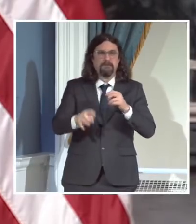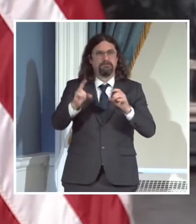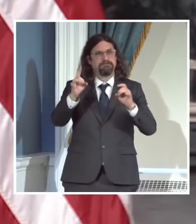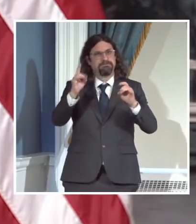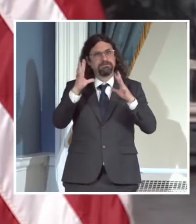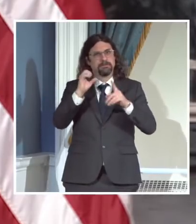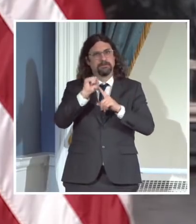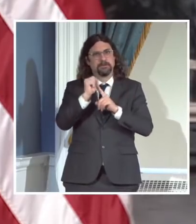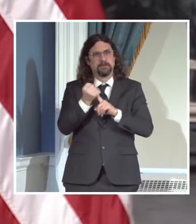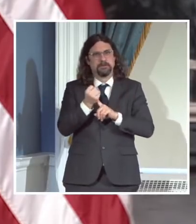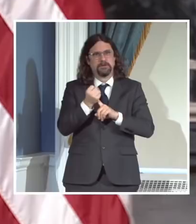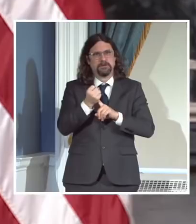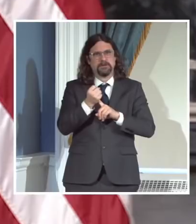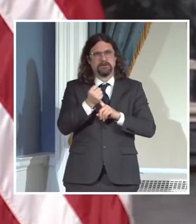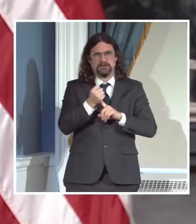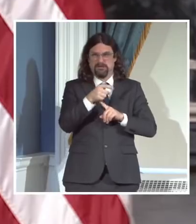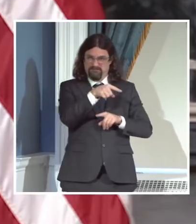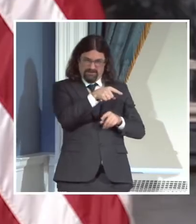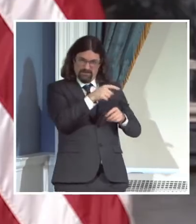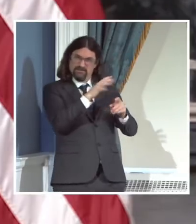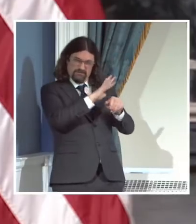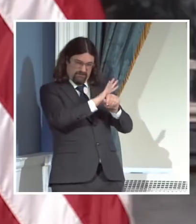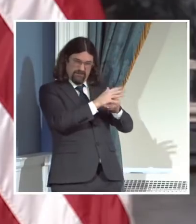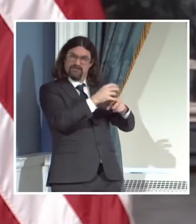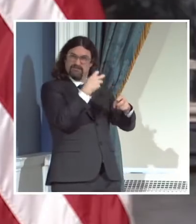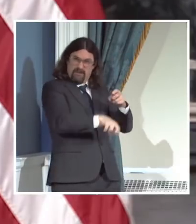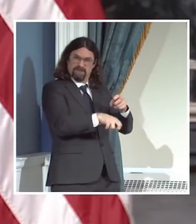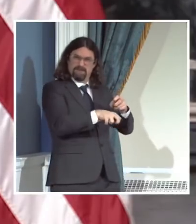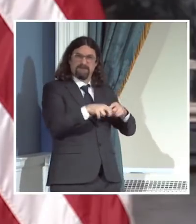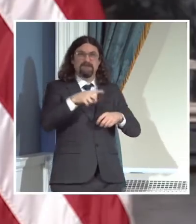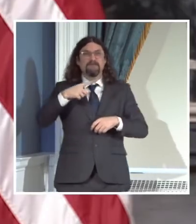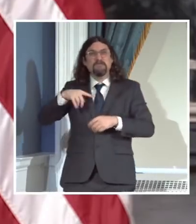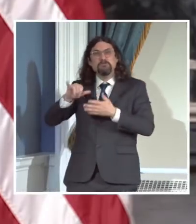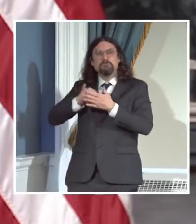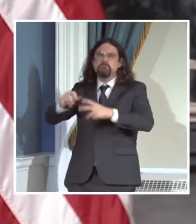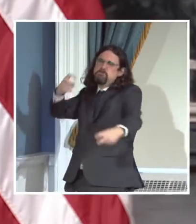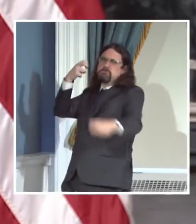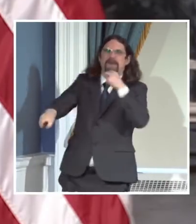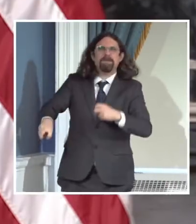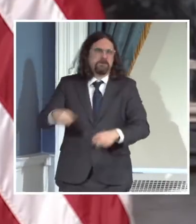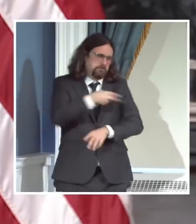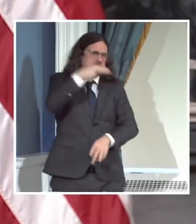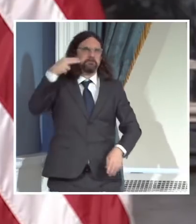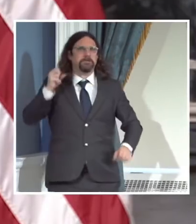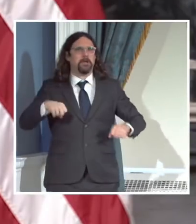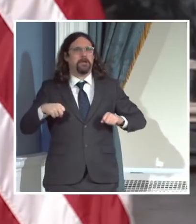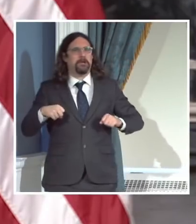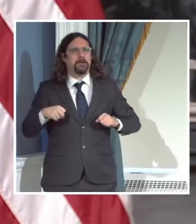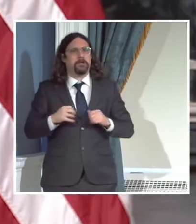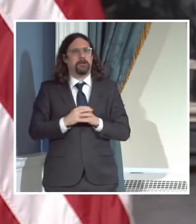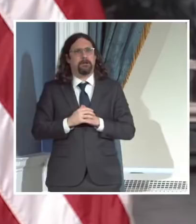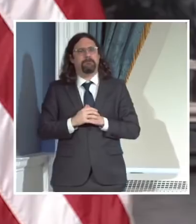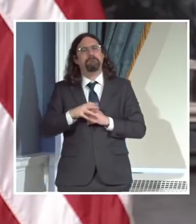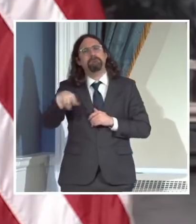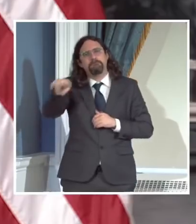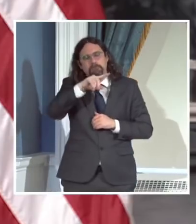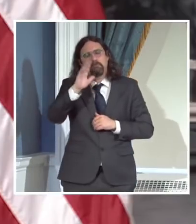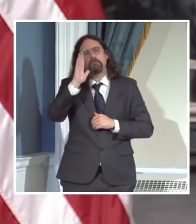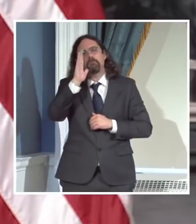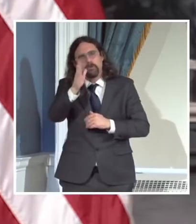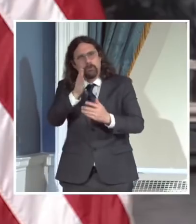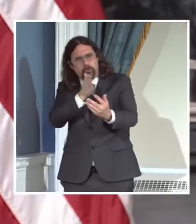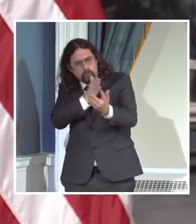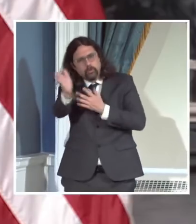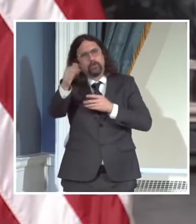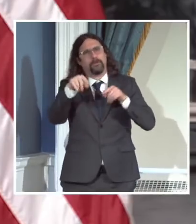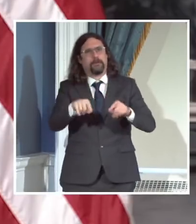York City. This city is strong. We will get through this. We will get through this together. We will come